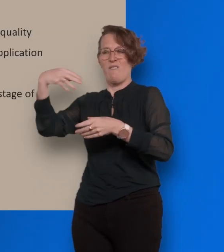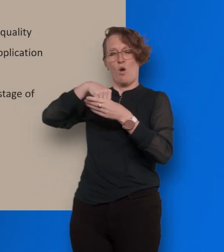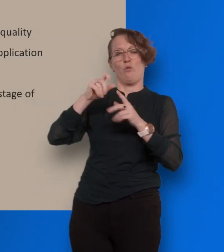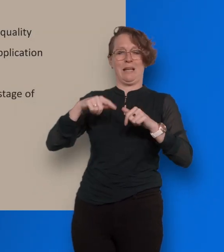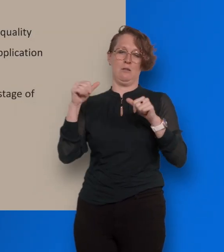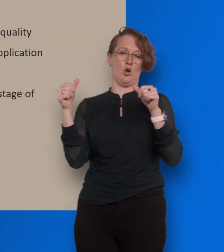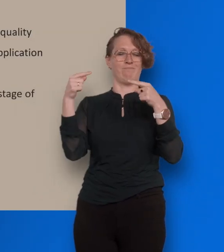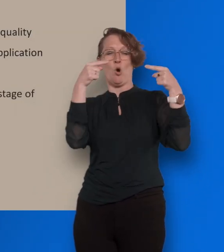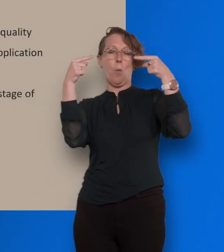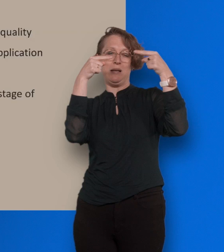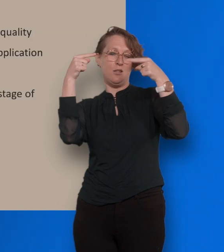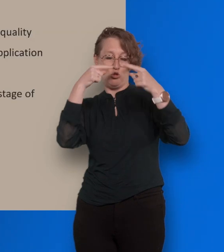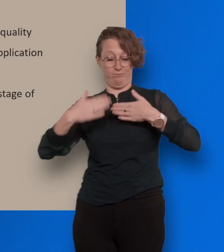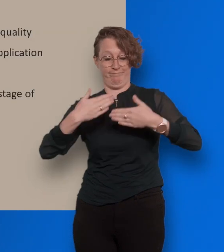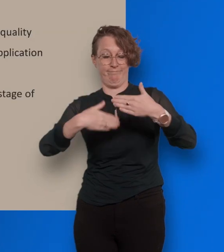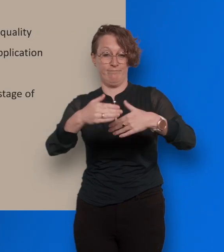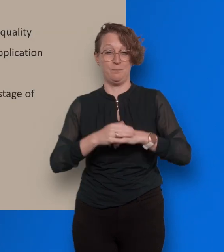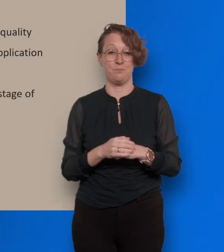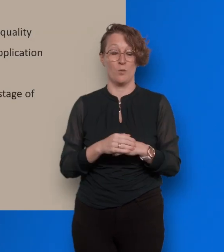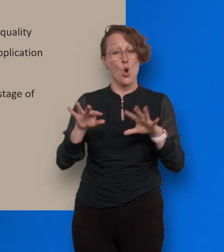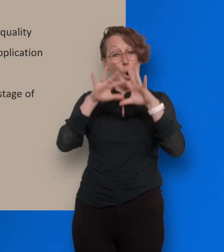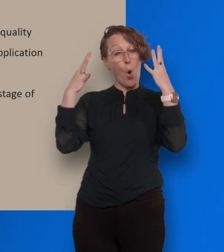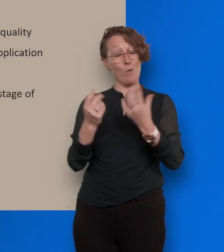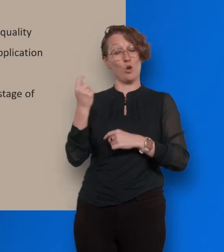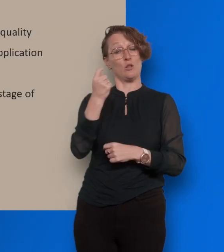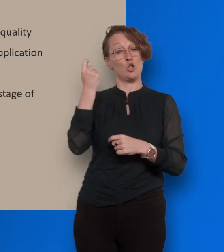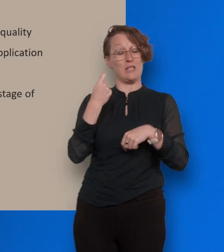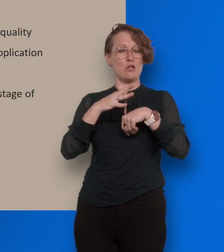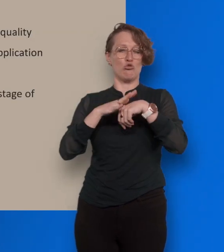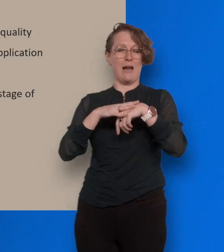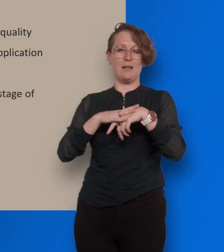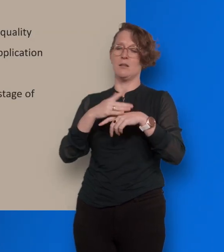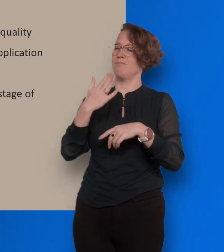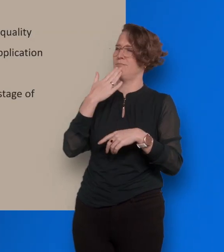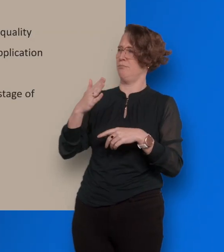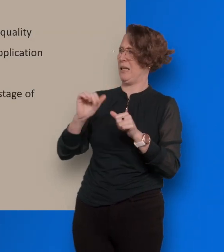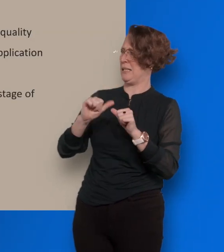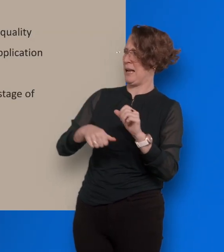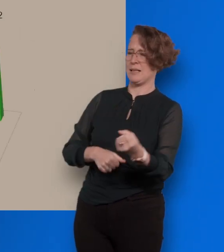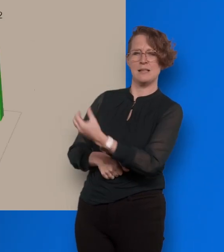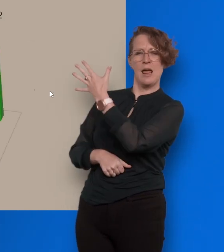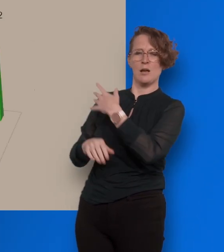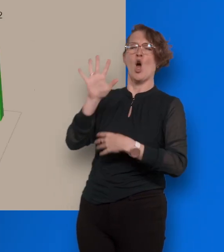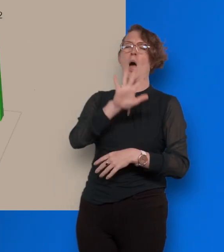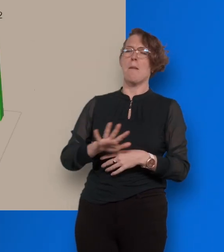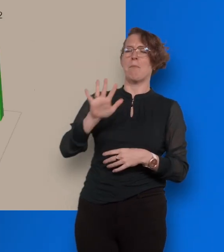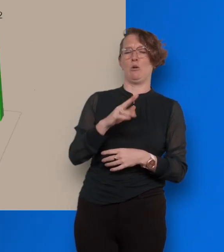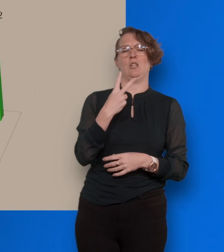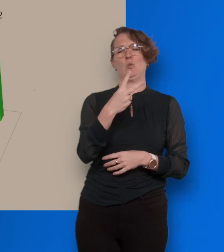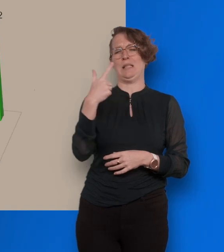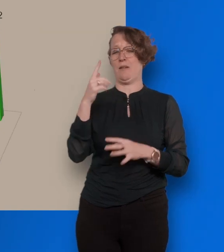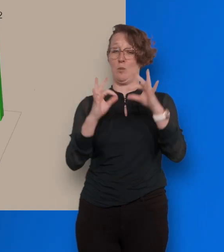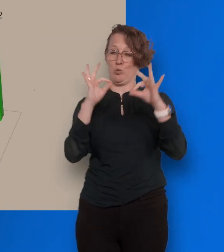in the total we've given. The overall success rate, if you go on to the final slide, is about